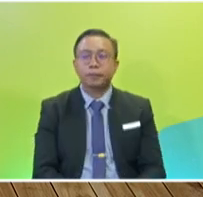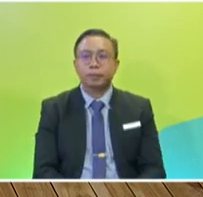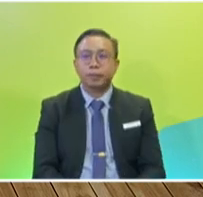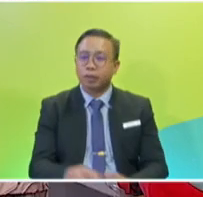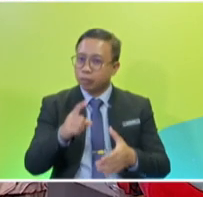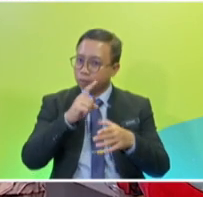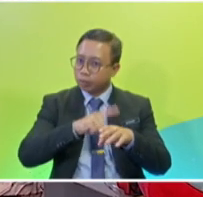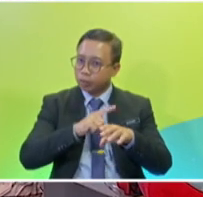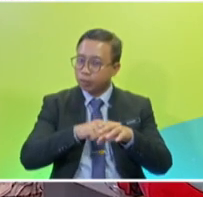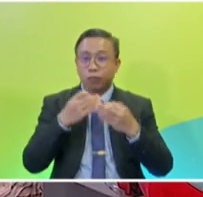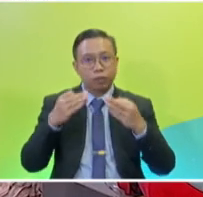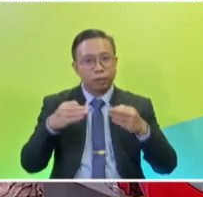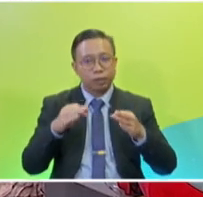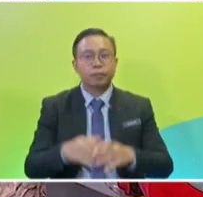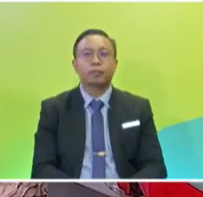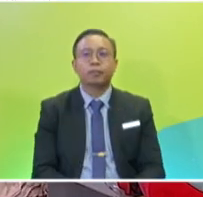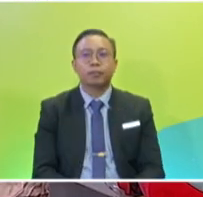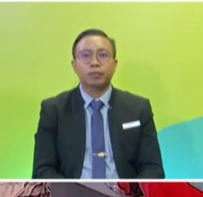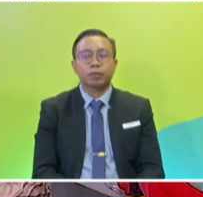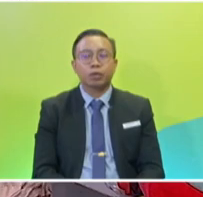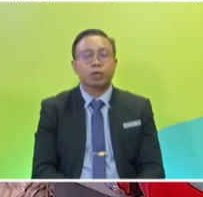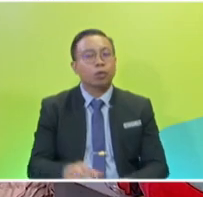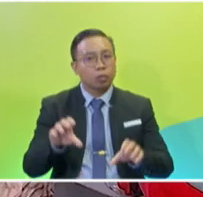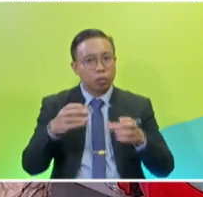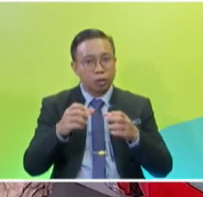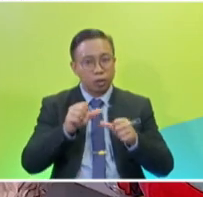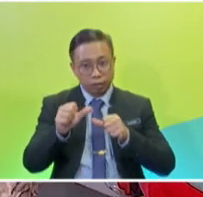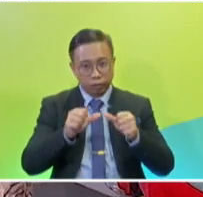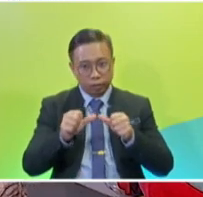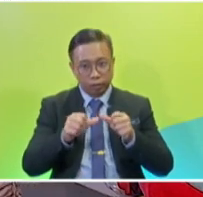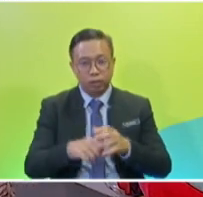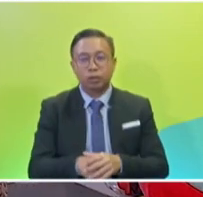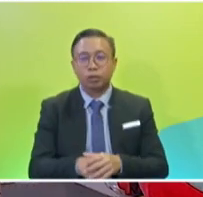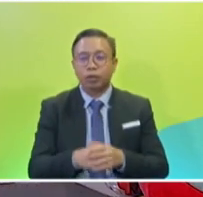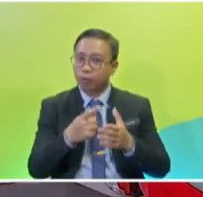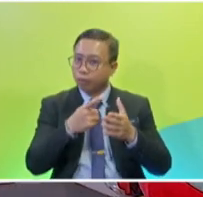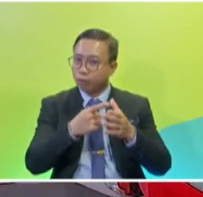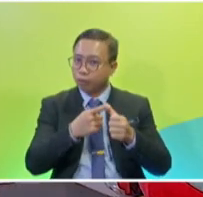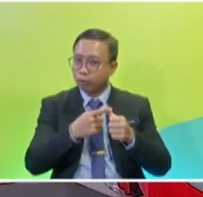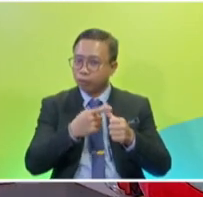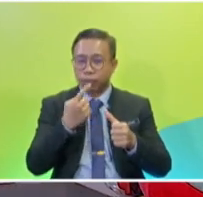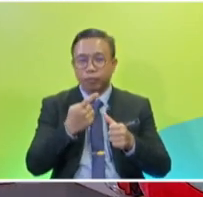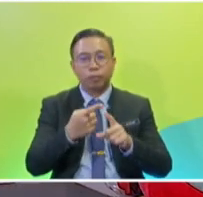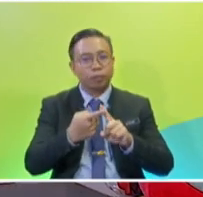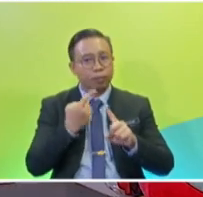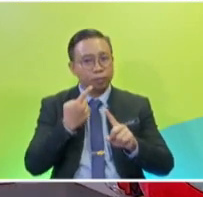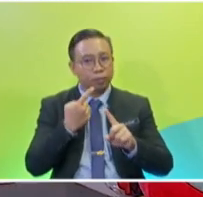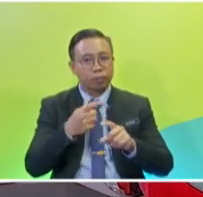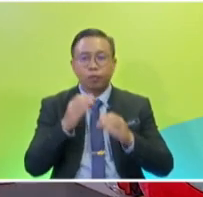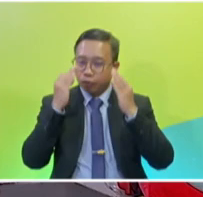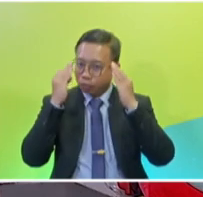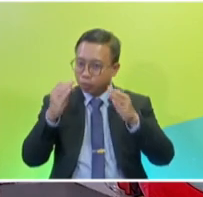that you do during your leisure time. Okay, so now, we are going to also do activities from this page 104, where we're going to focus